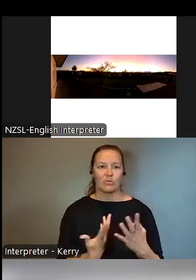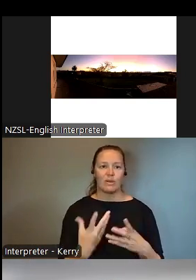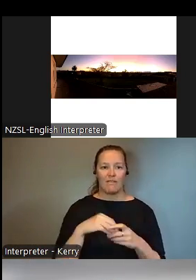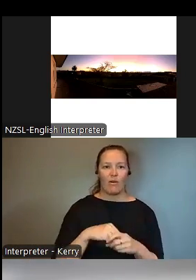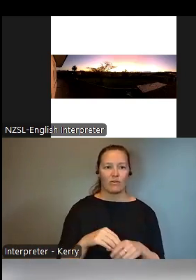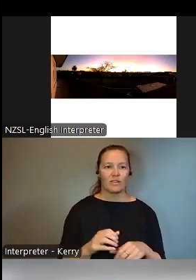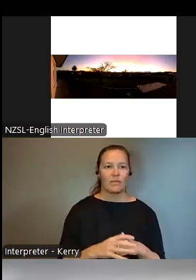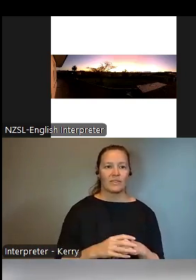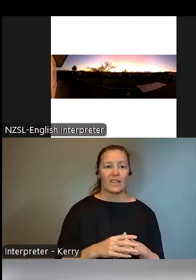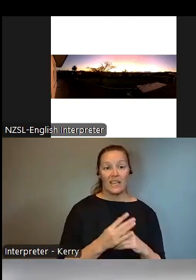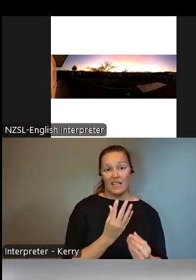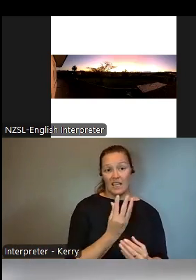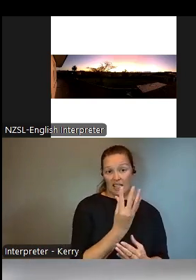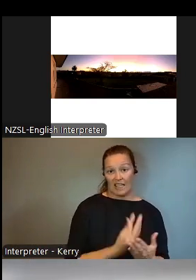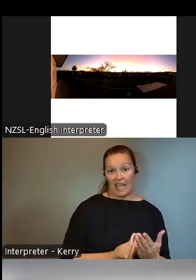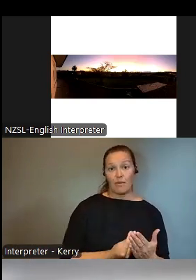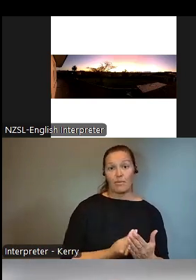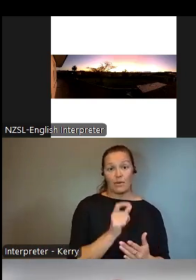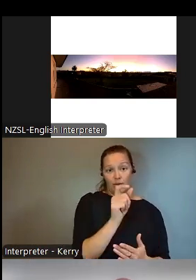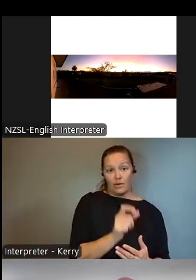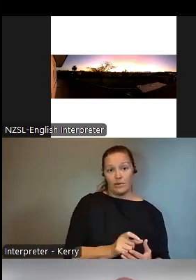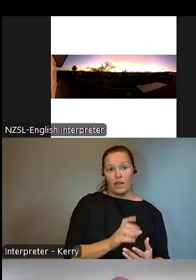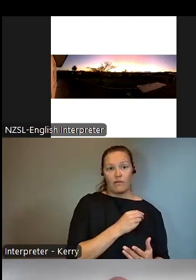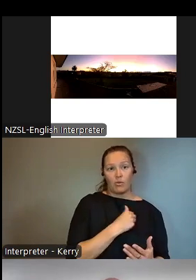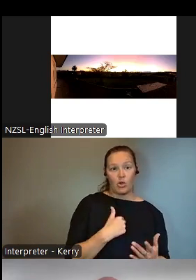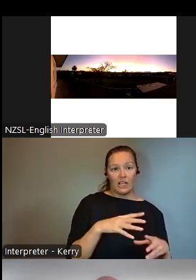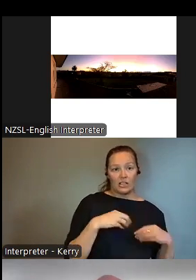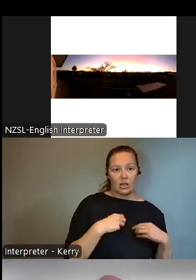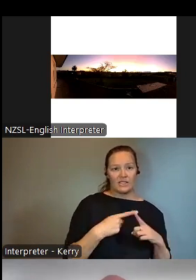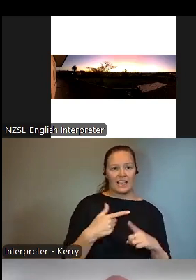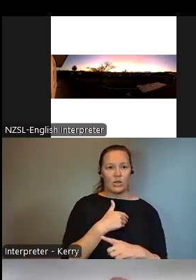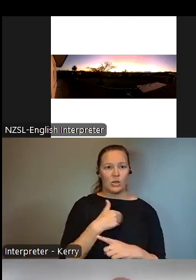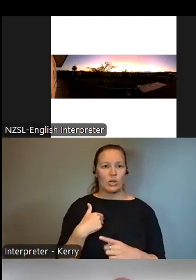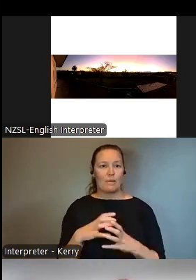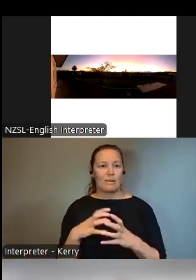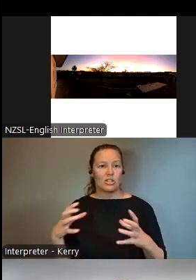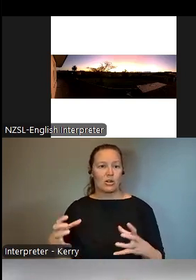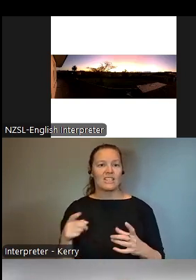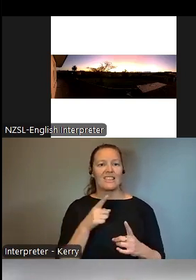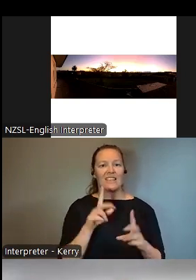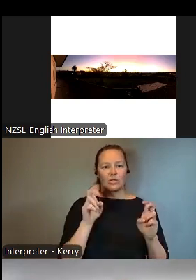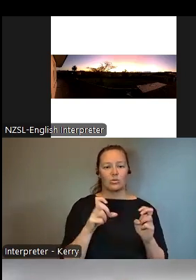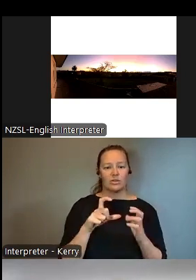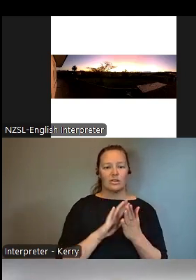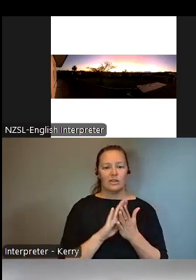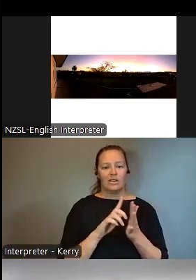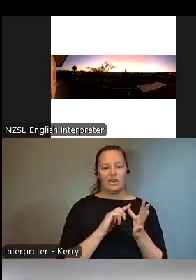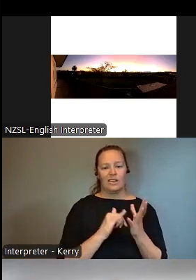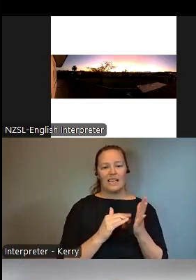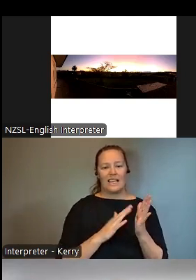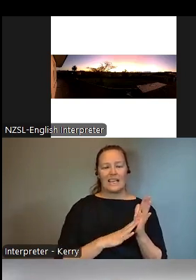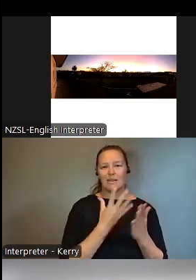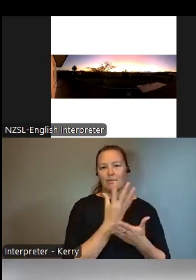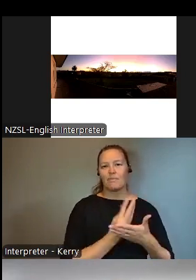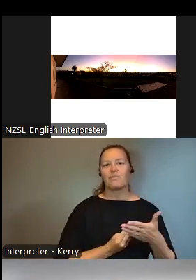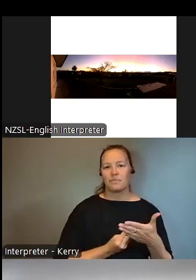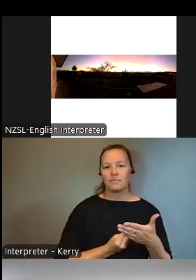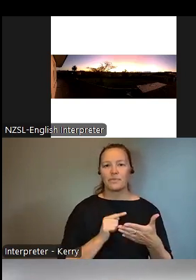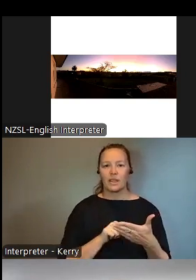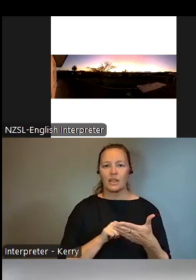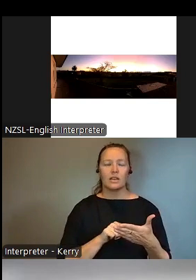there between early adopters and early majority, Rogers refers to as the chasm. And he argues that it's the